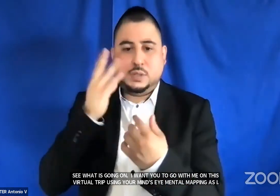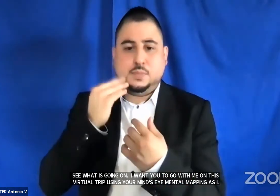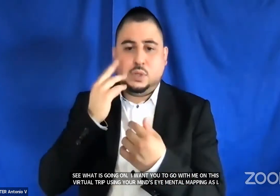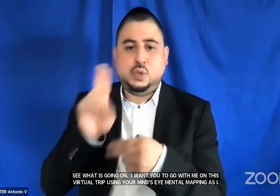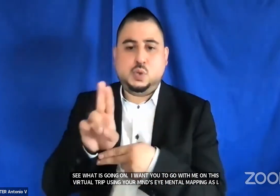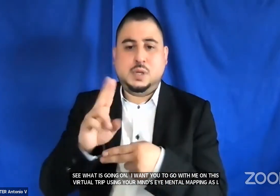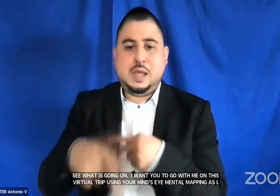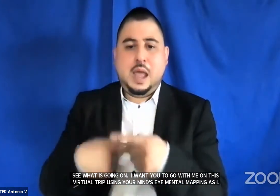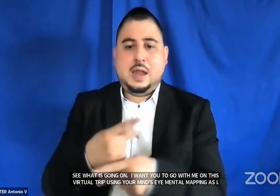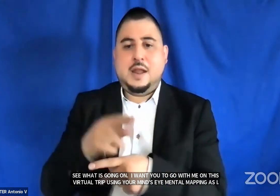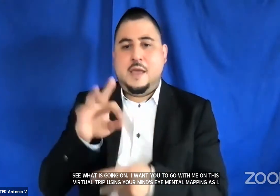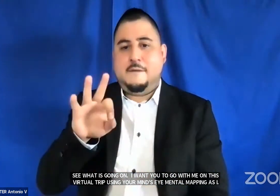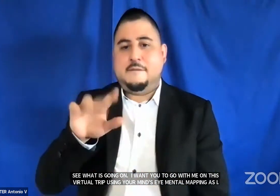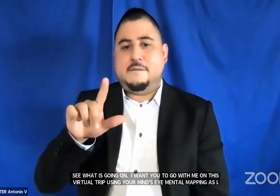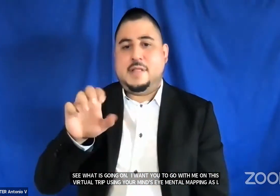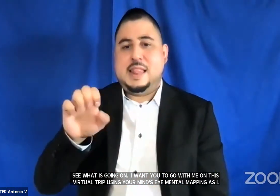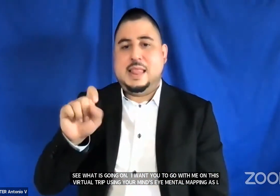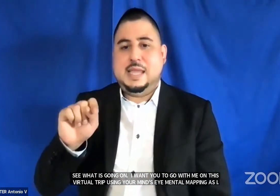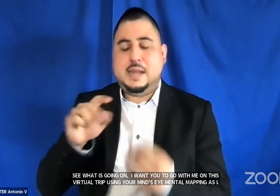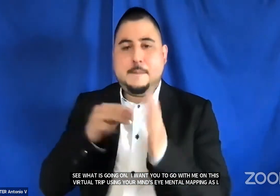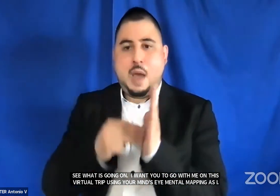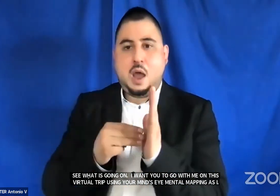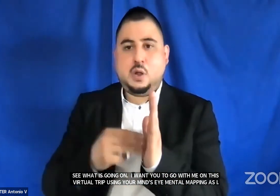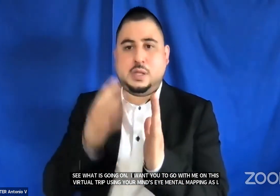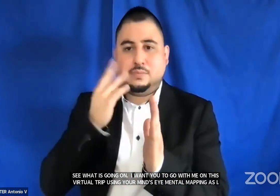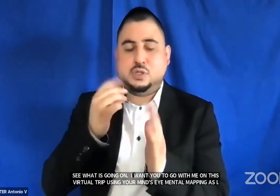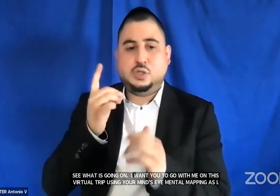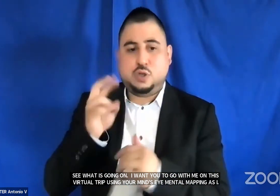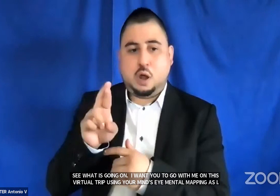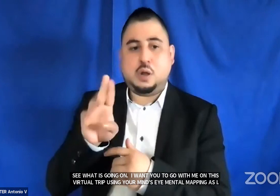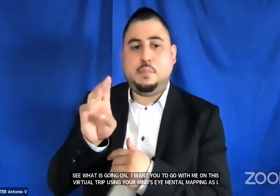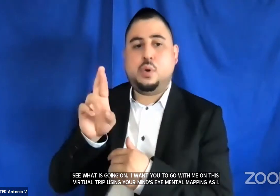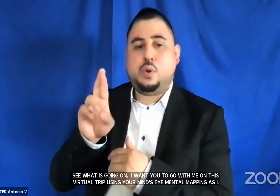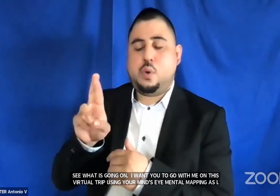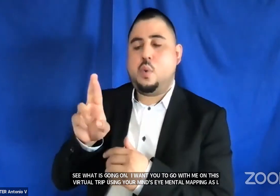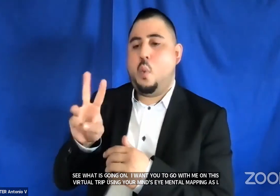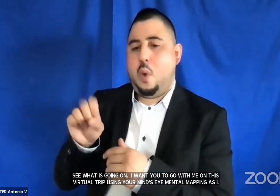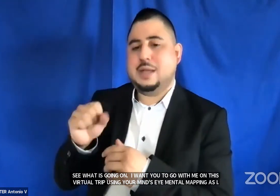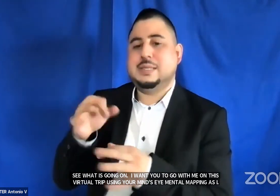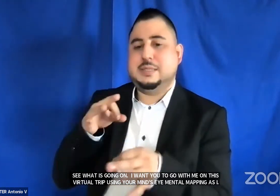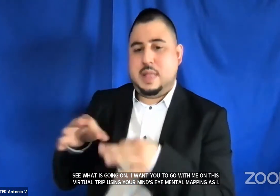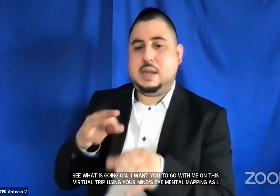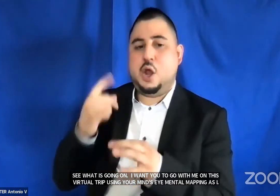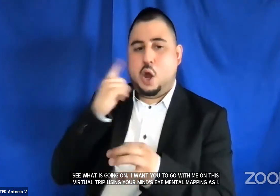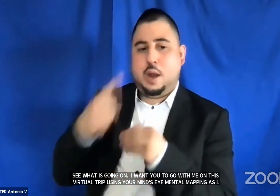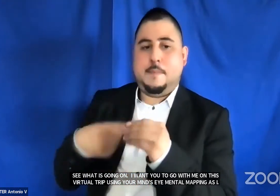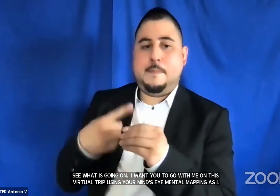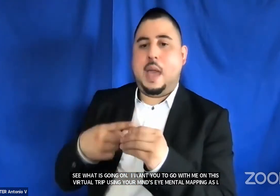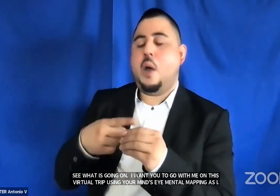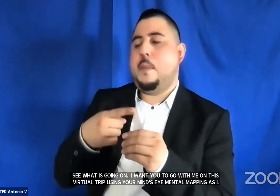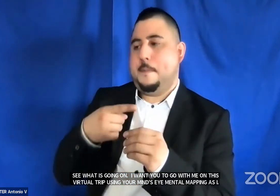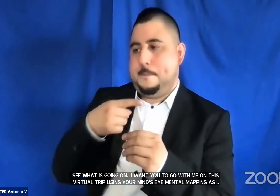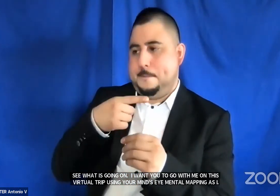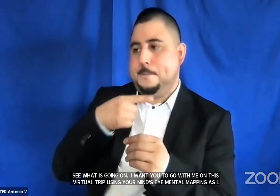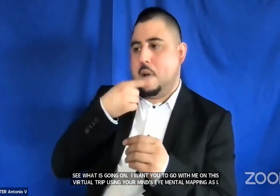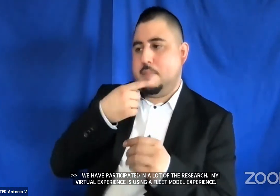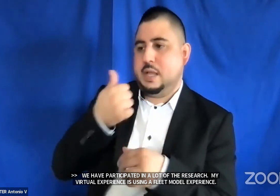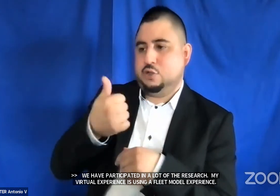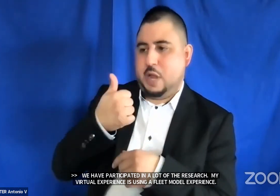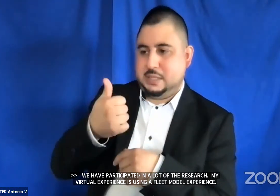kind of a fleet model experience. As Dr. Brewer was mentioning, we already heard about the public